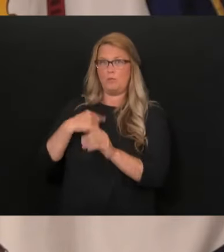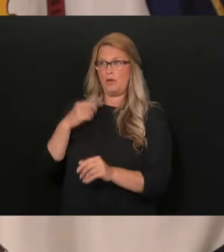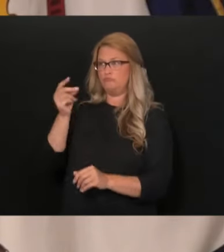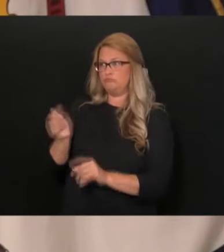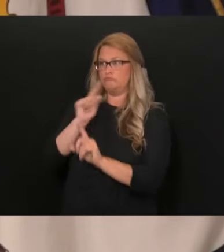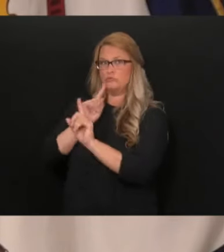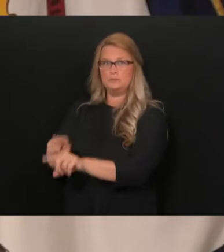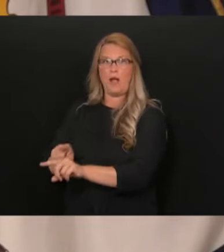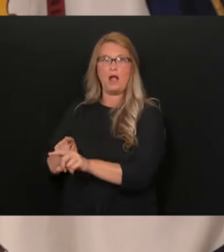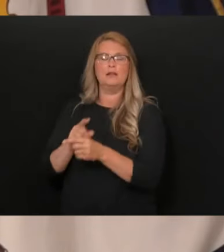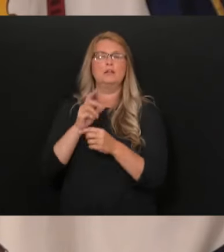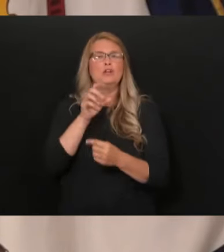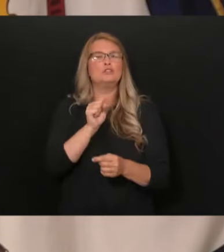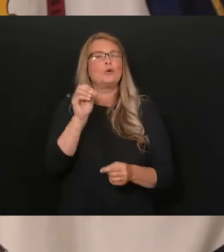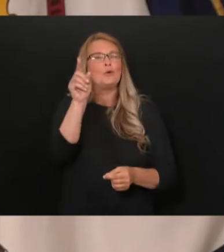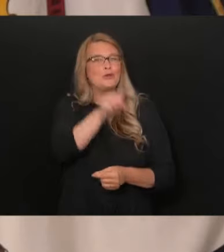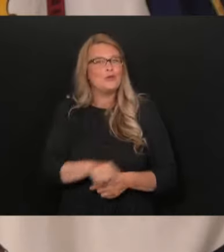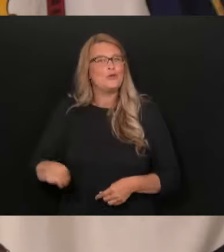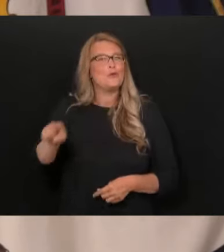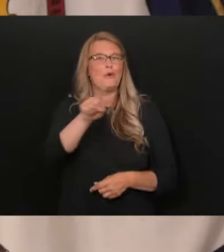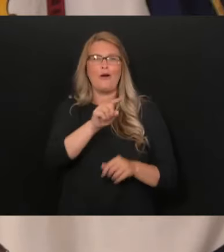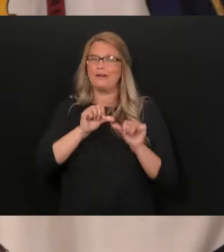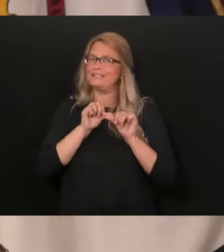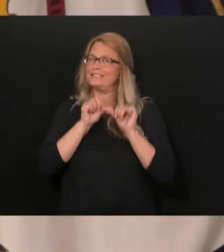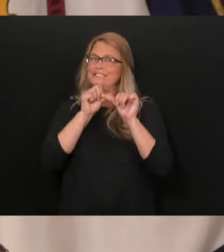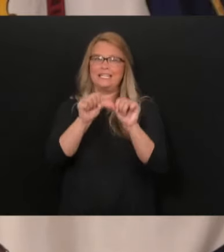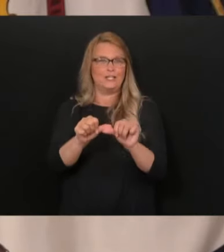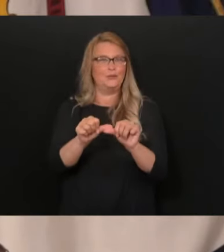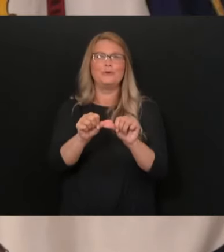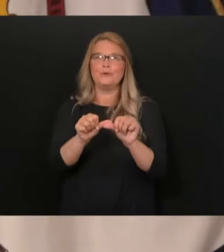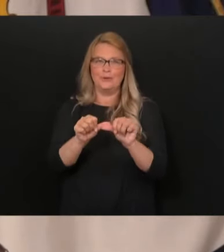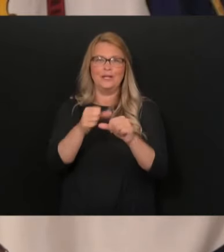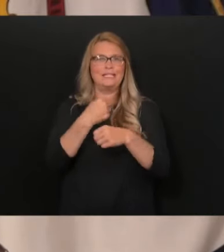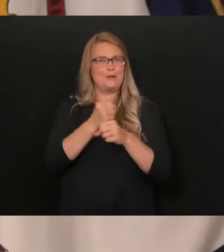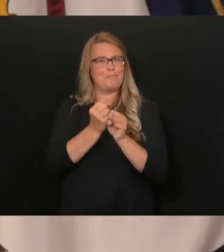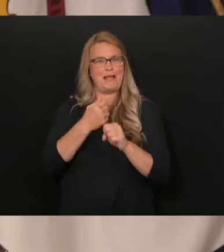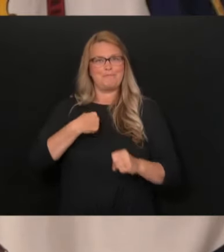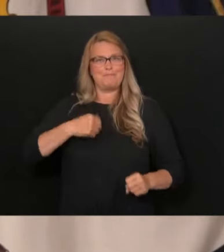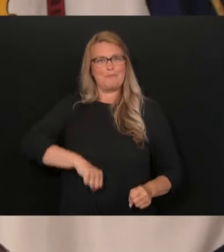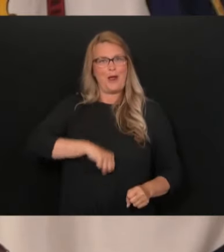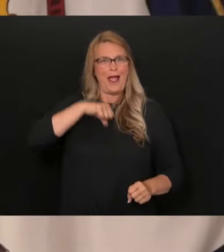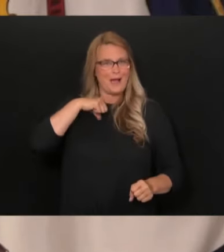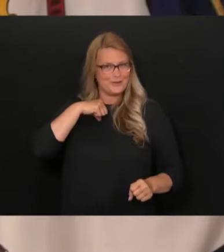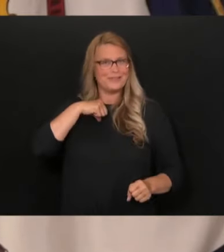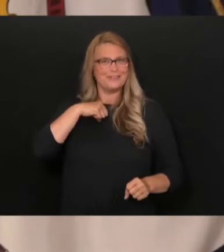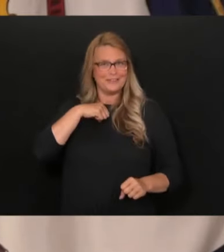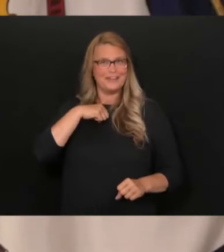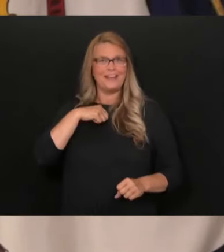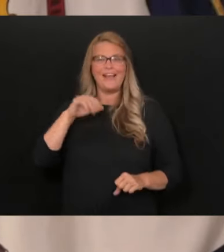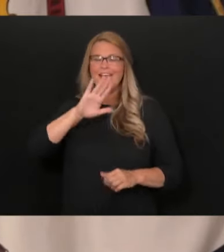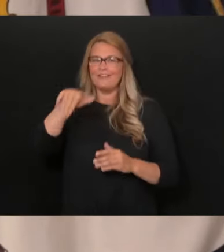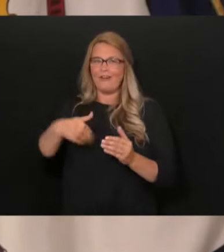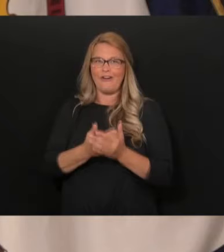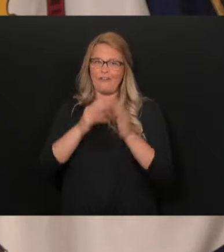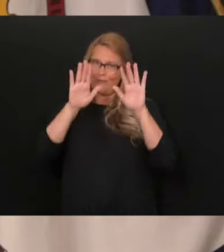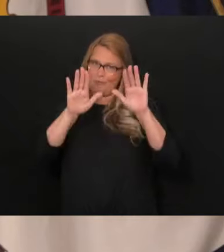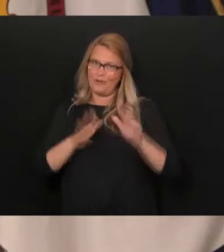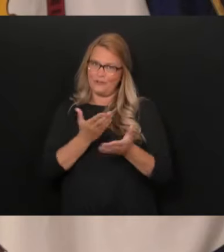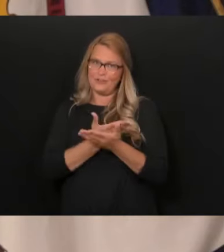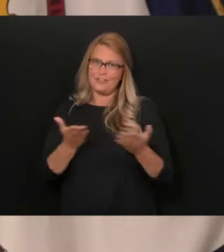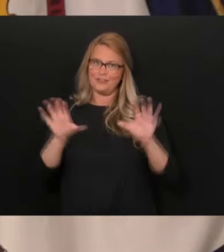absolutely, West Virginia, you just continue to make us proud and continue to do all the great stuff you're